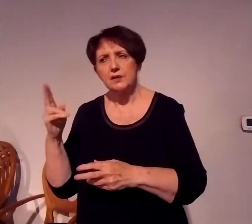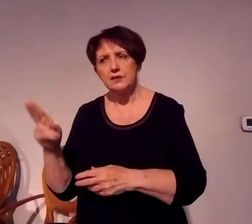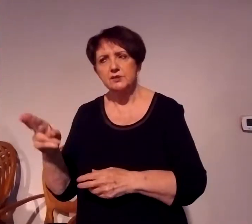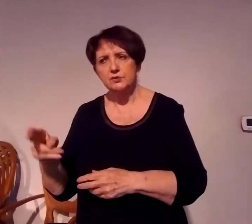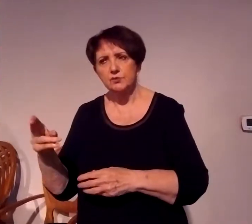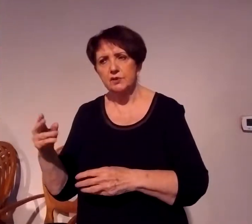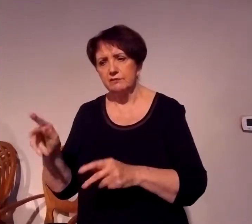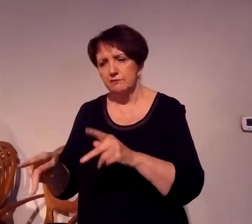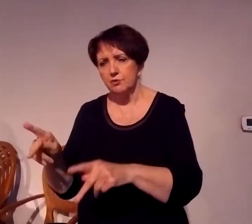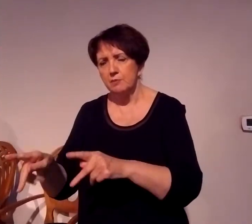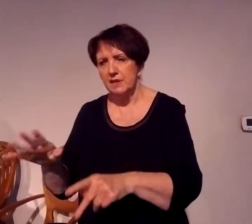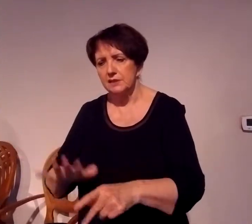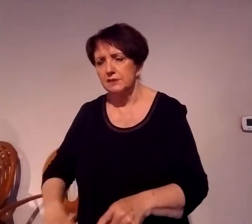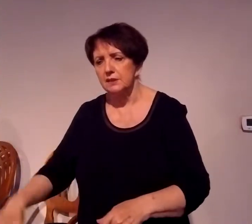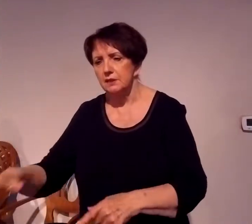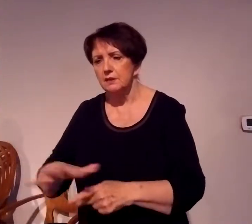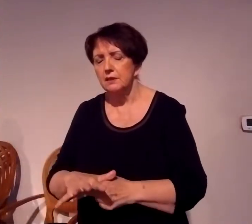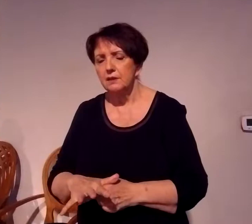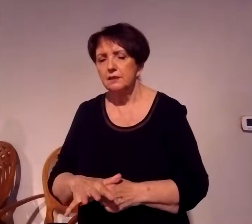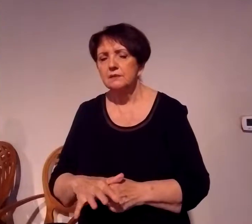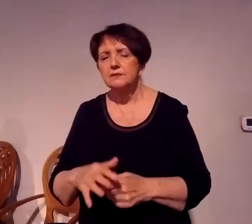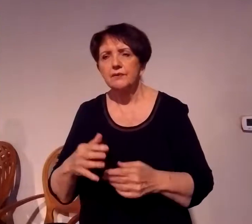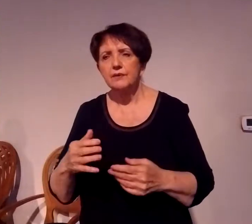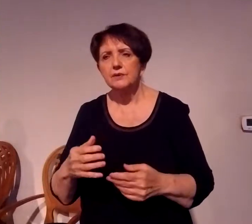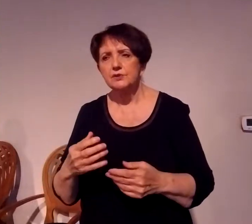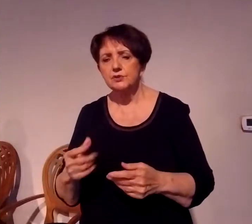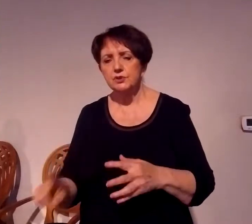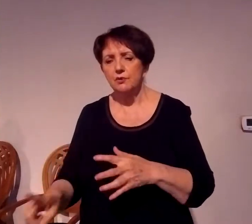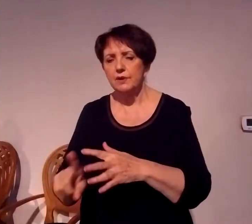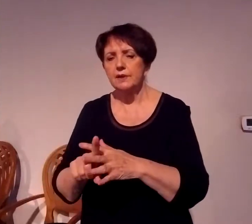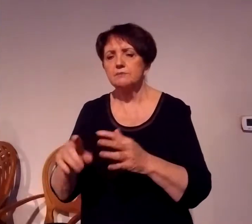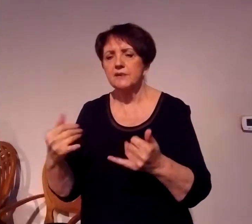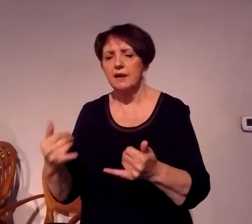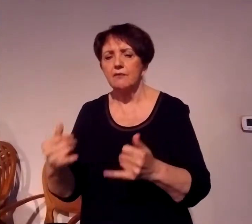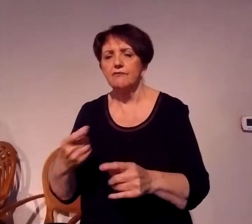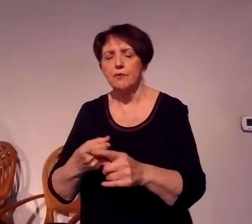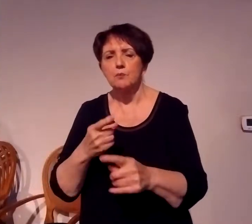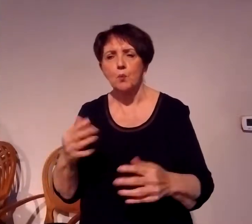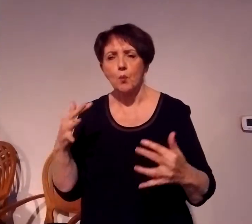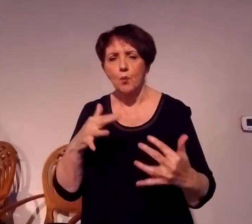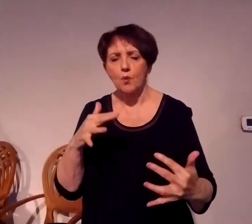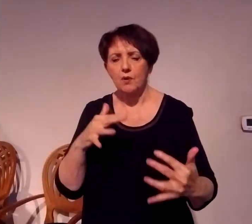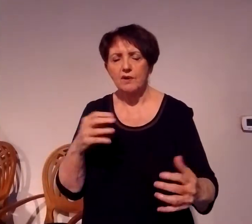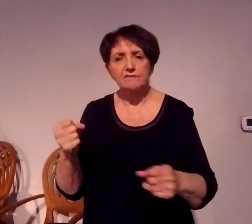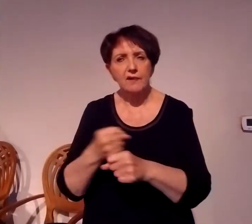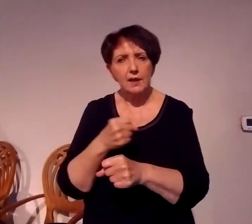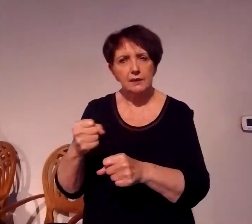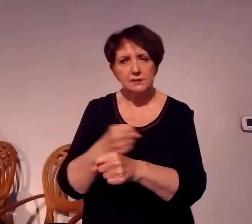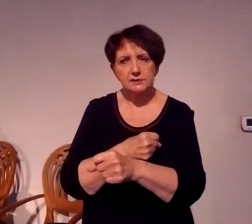being poured red hot from the cauldron of war and violence.